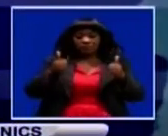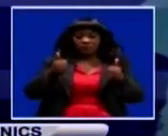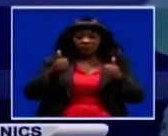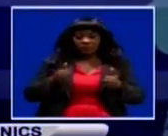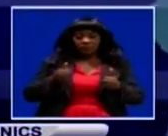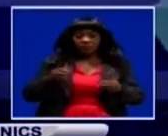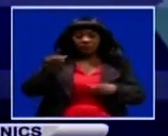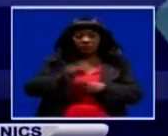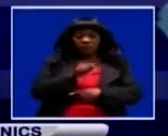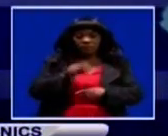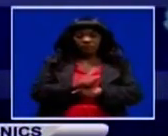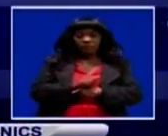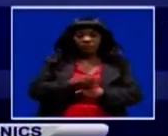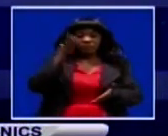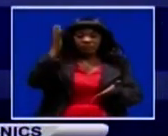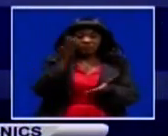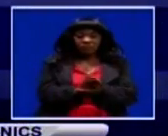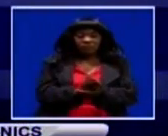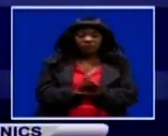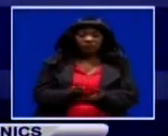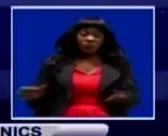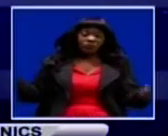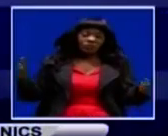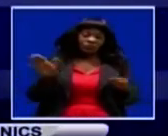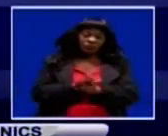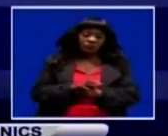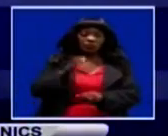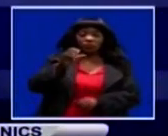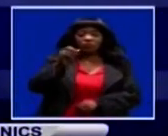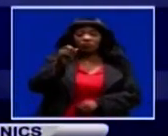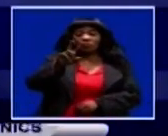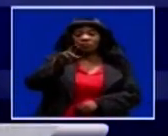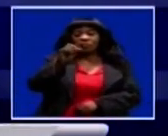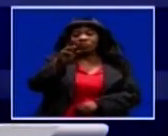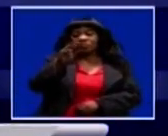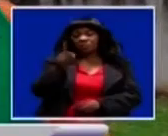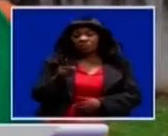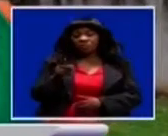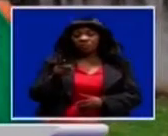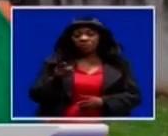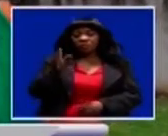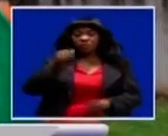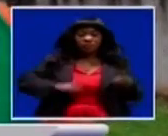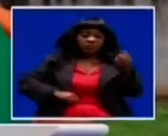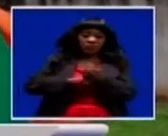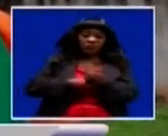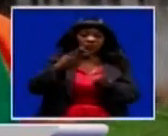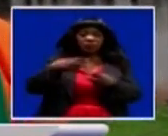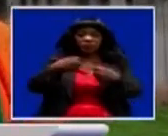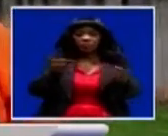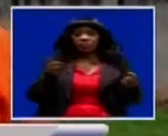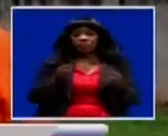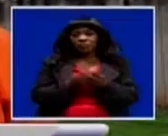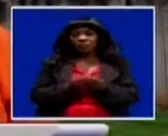restraint and avoid provocation as they cheer their respective clubs. Should Zambia be banned just because of a